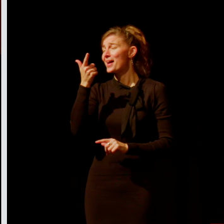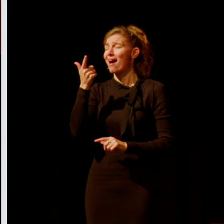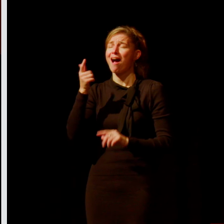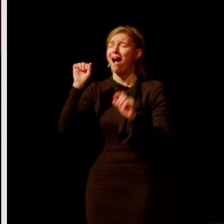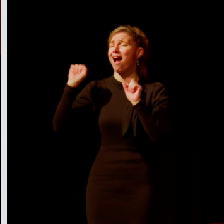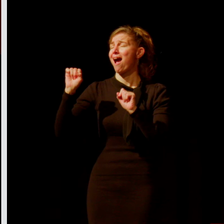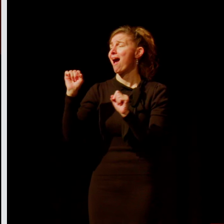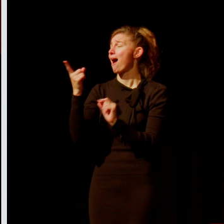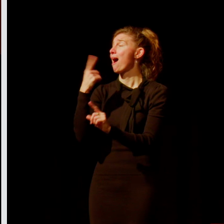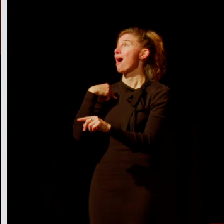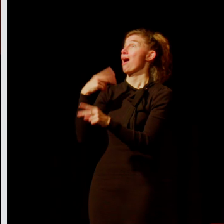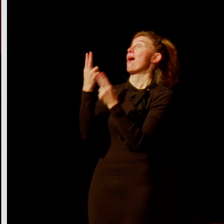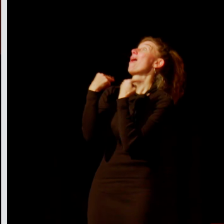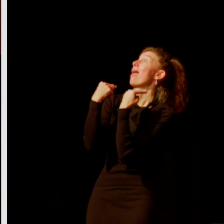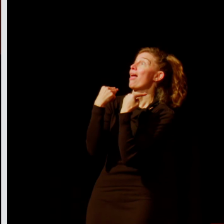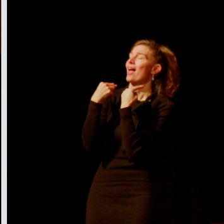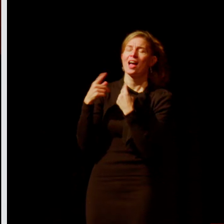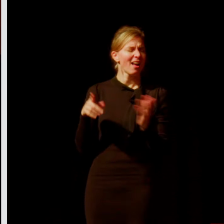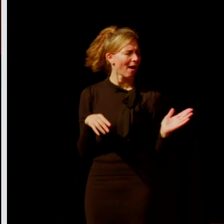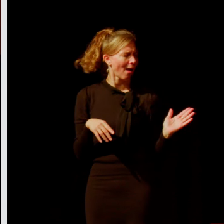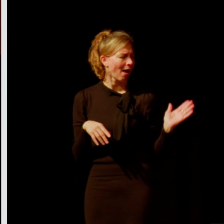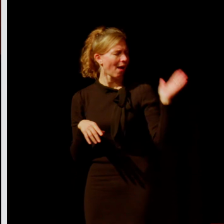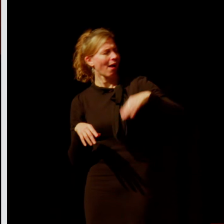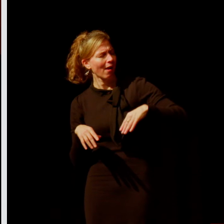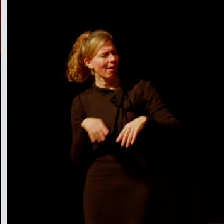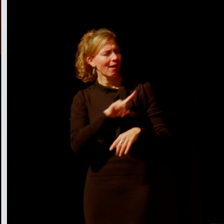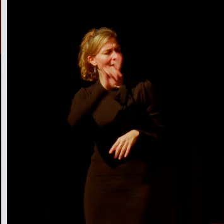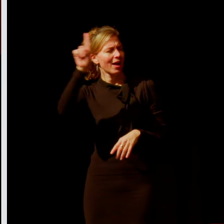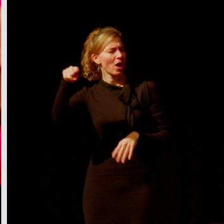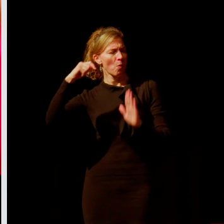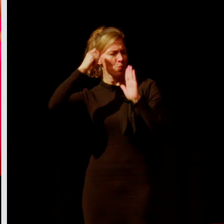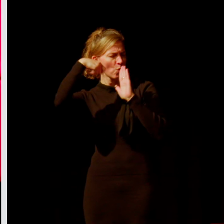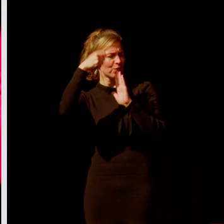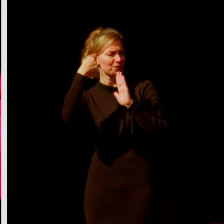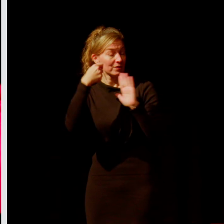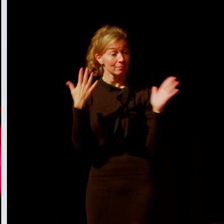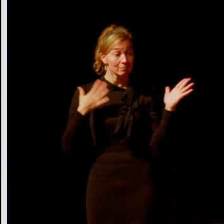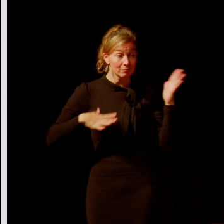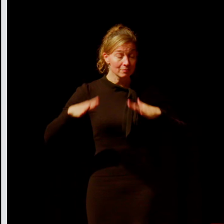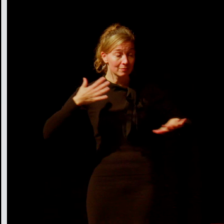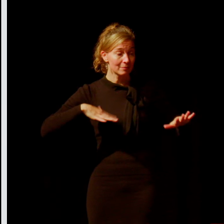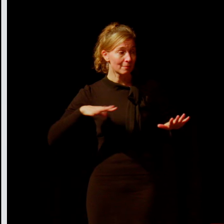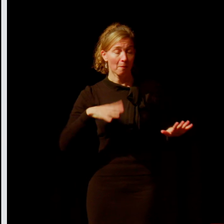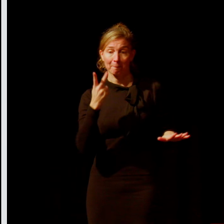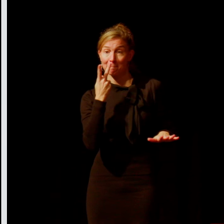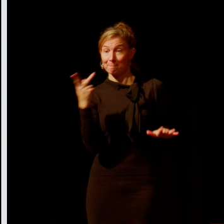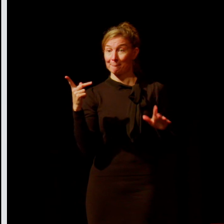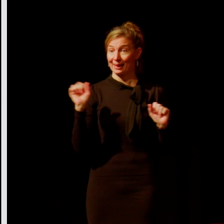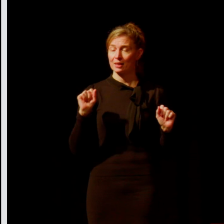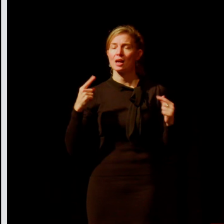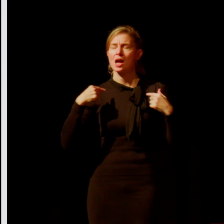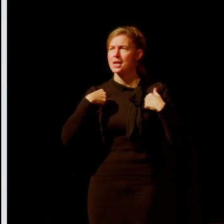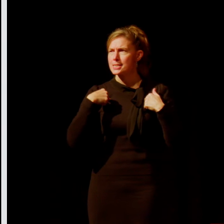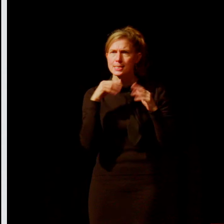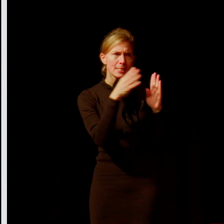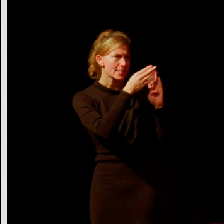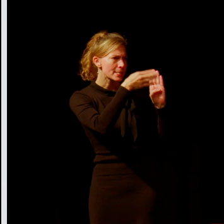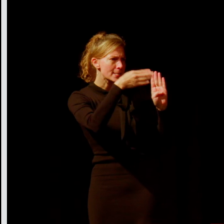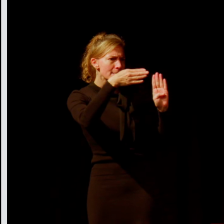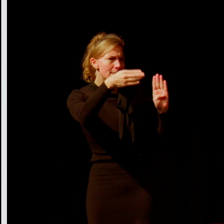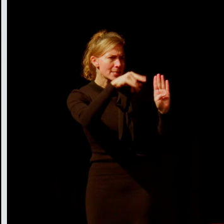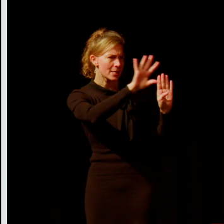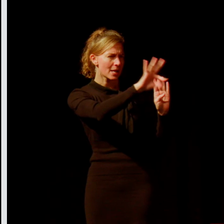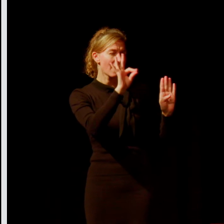darling, let's go to the movies. Dress code, pink. So I pull out my brightest pink suit, the same